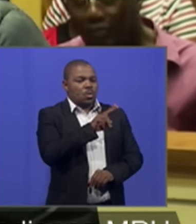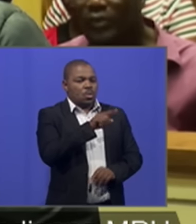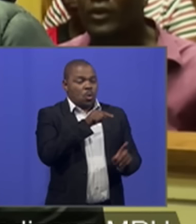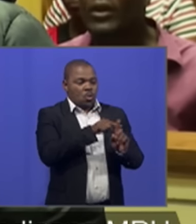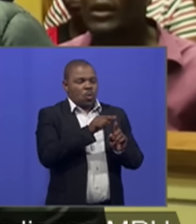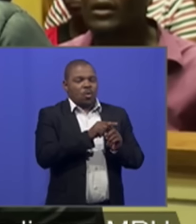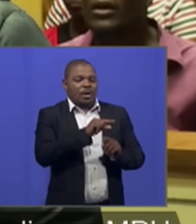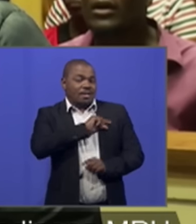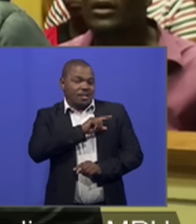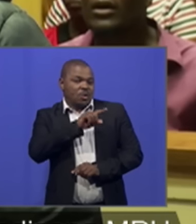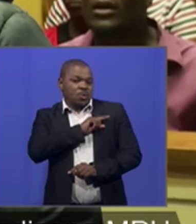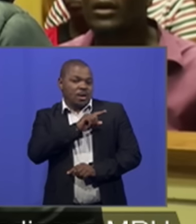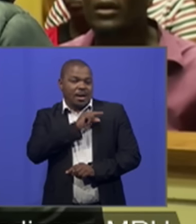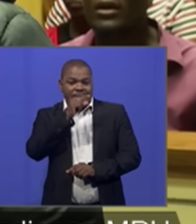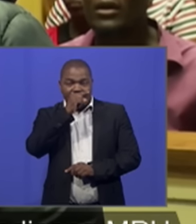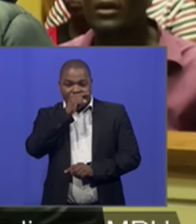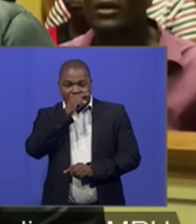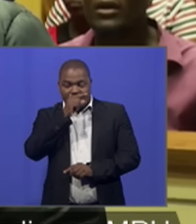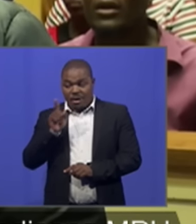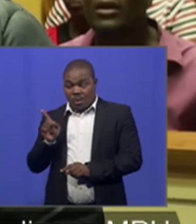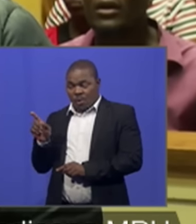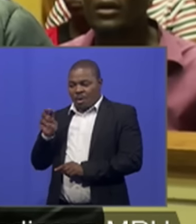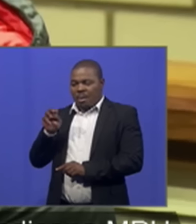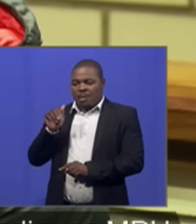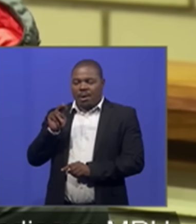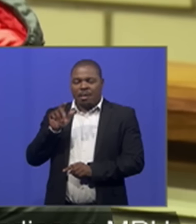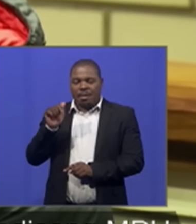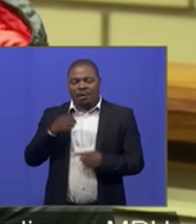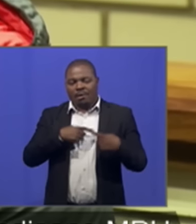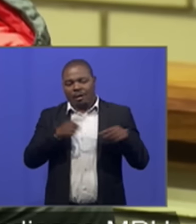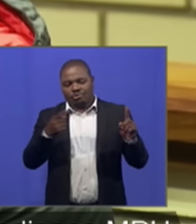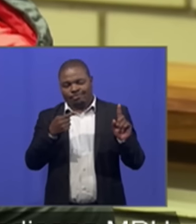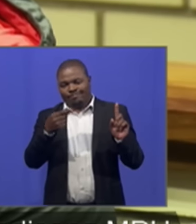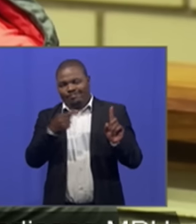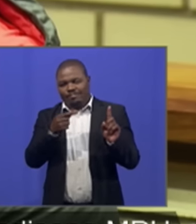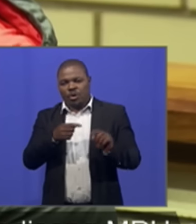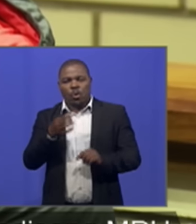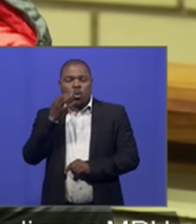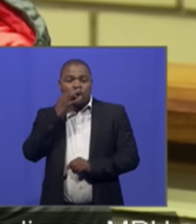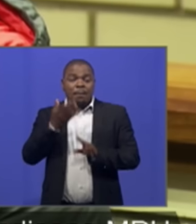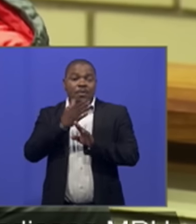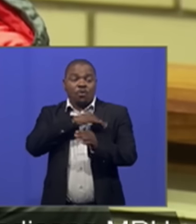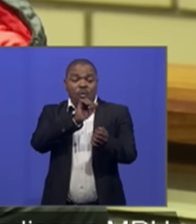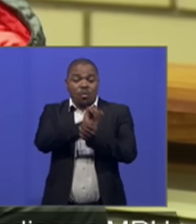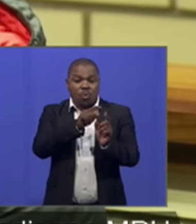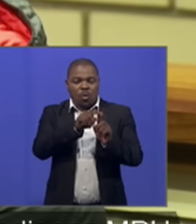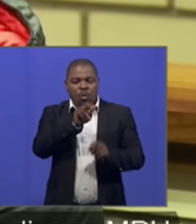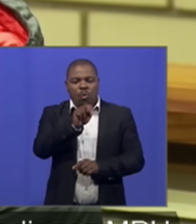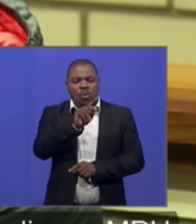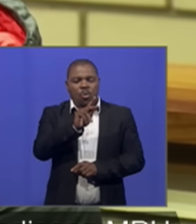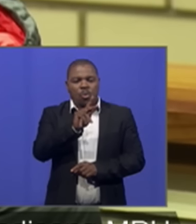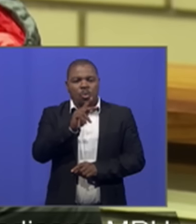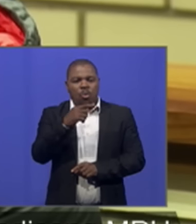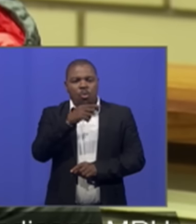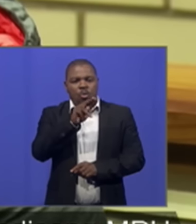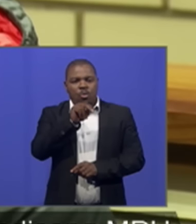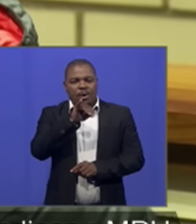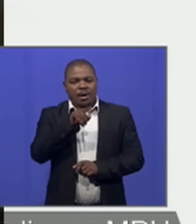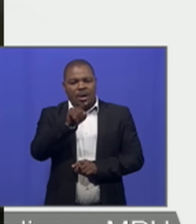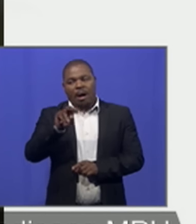mongwe wa bao leina la gagwe le tsweleditšego ke Daphne Manamela. Manamela o re pele ga gore a sware Nkune be a šomišana le maphodisa magolwane